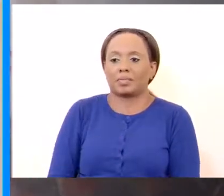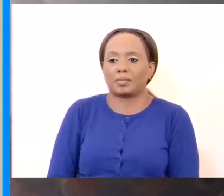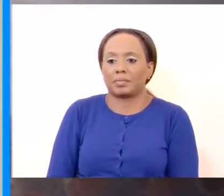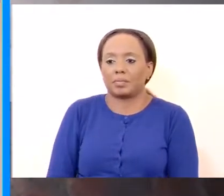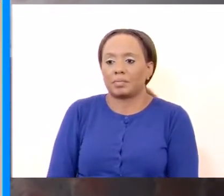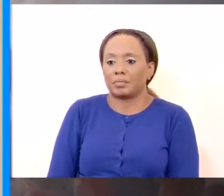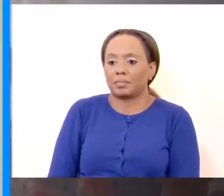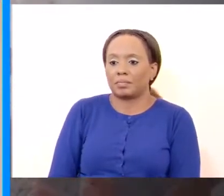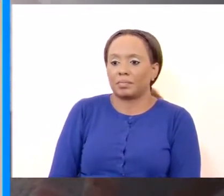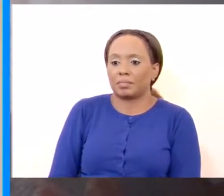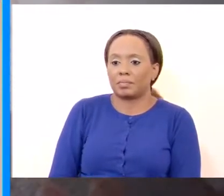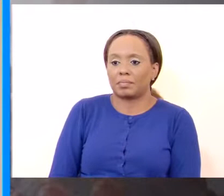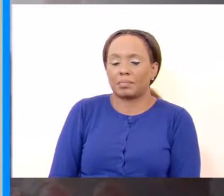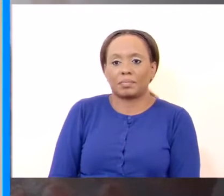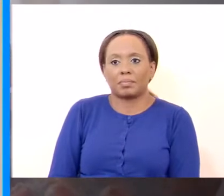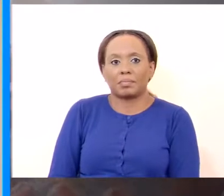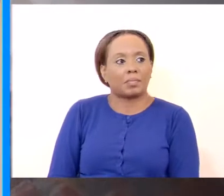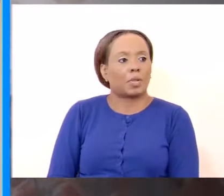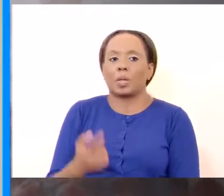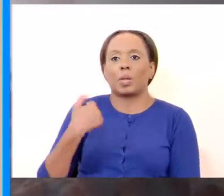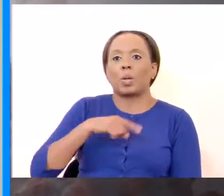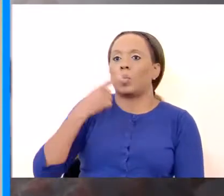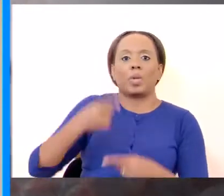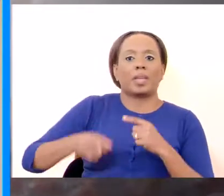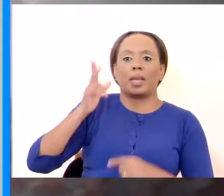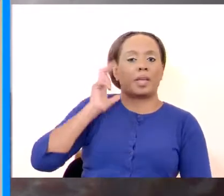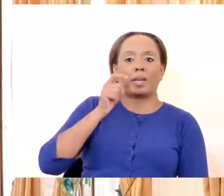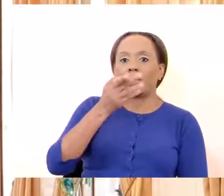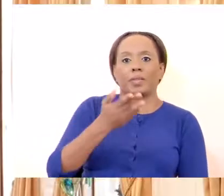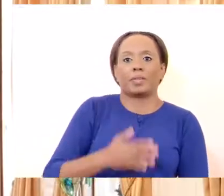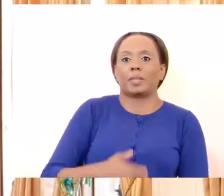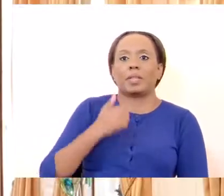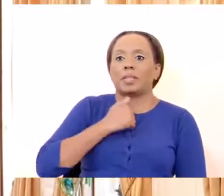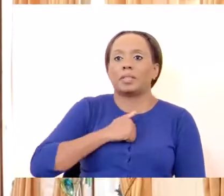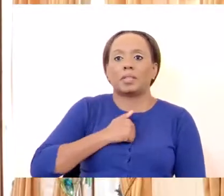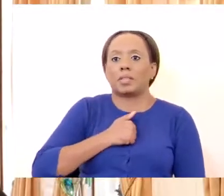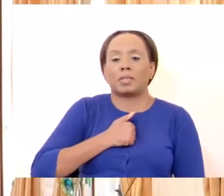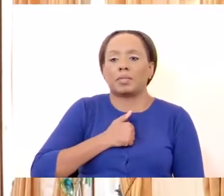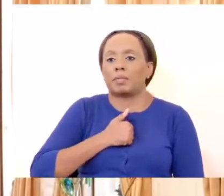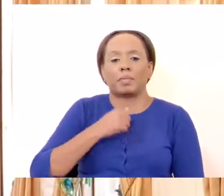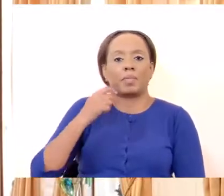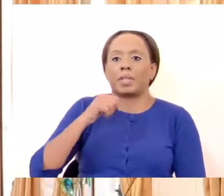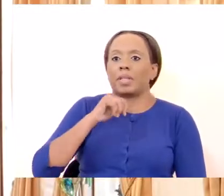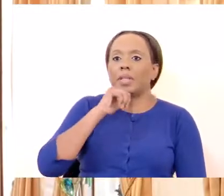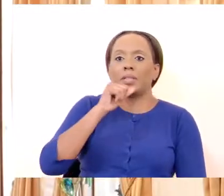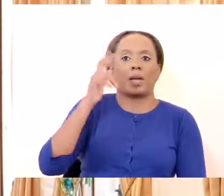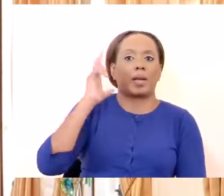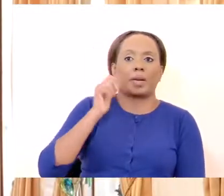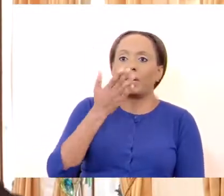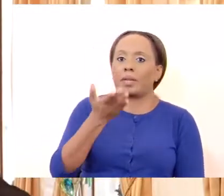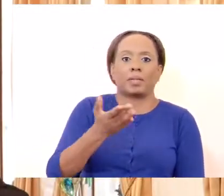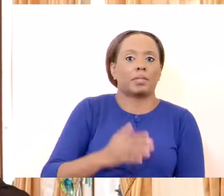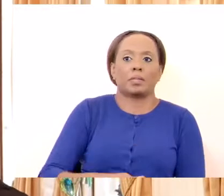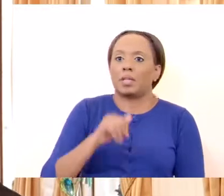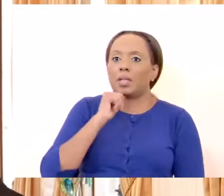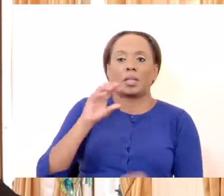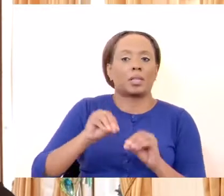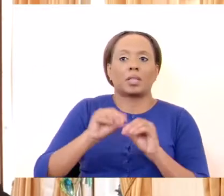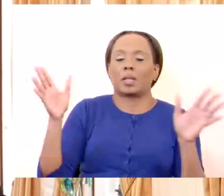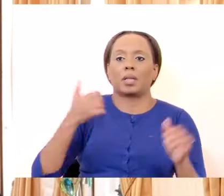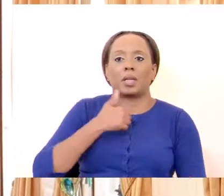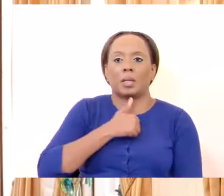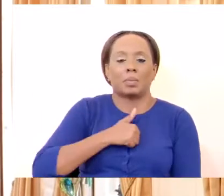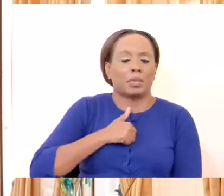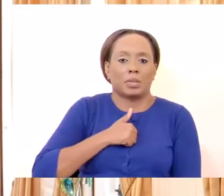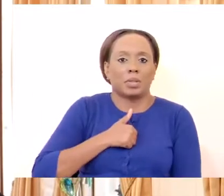I didn't hear the question. I'm sorry, we are not receiving you clearly, and I